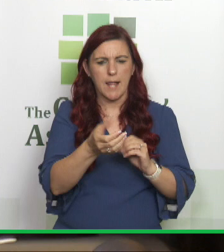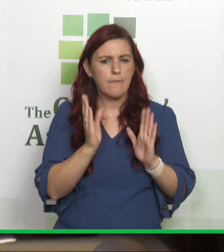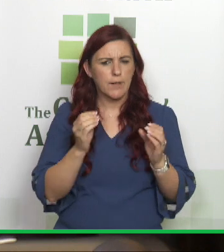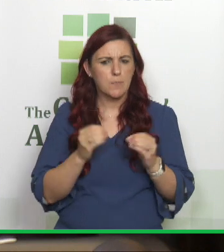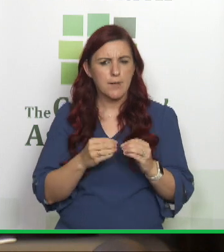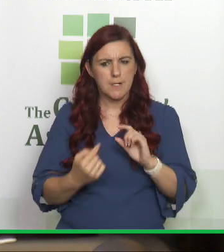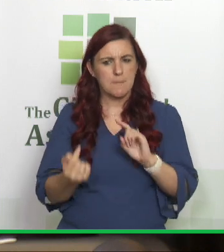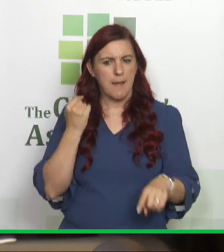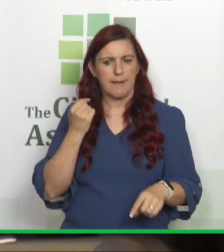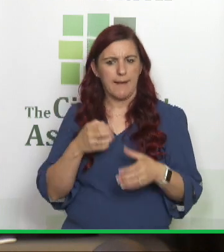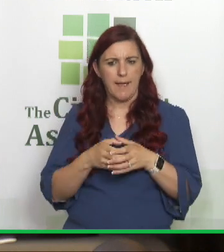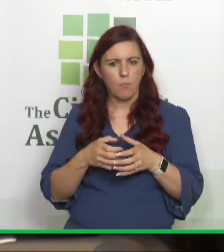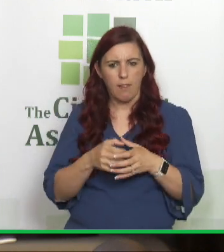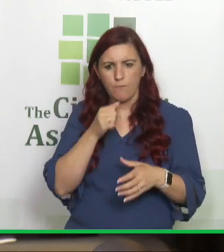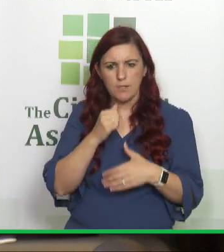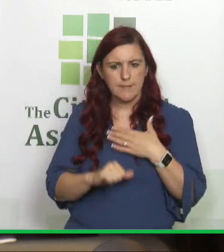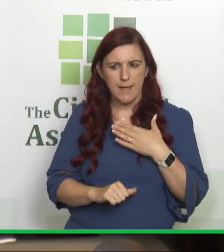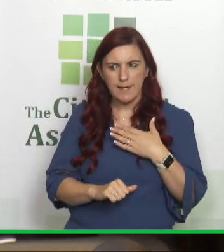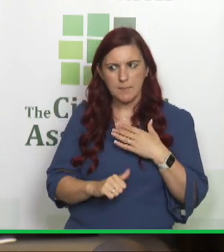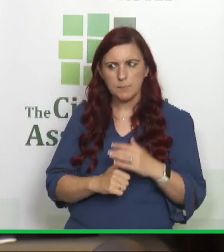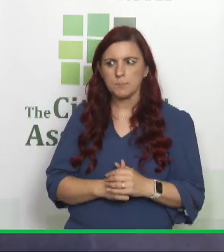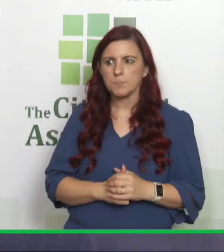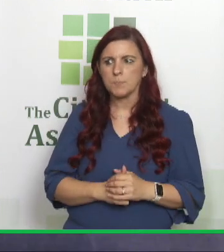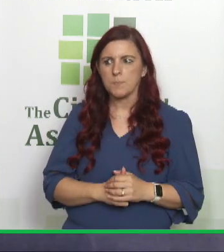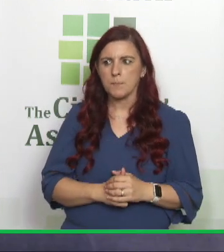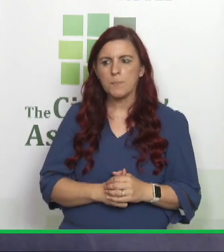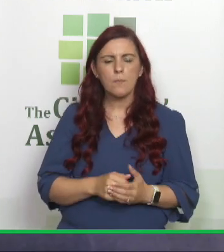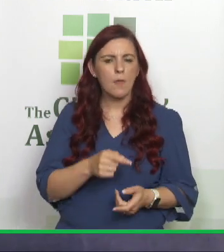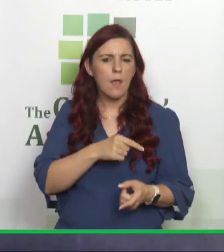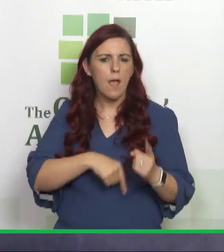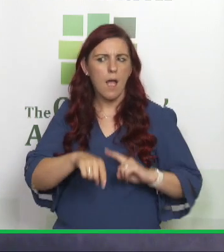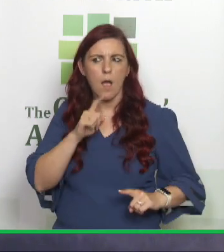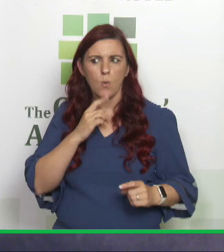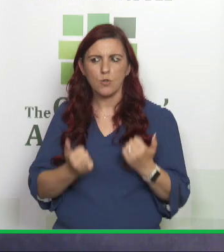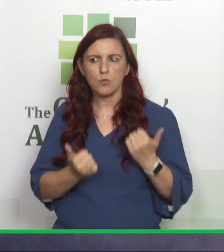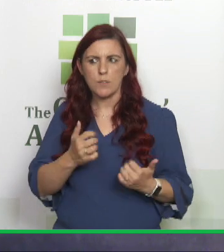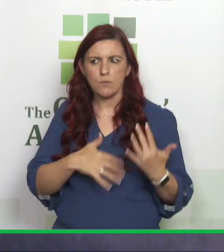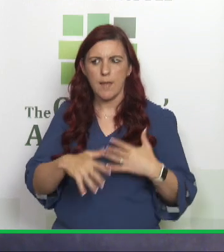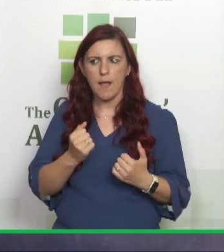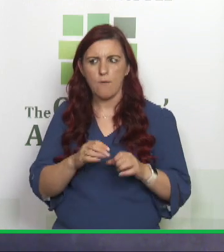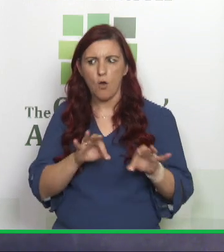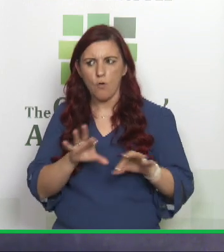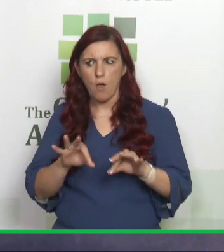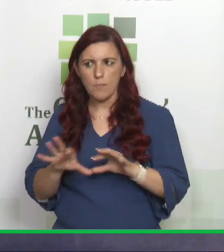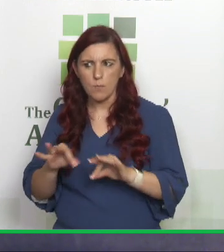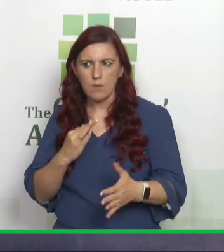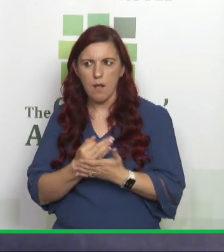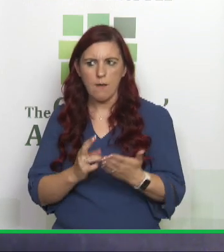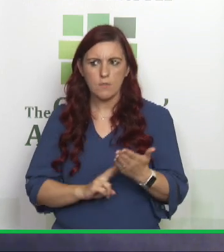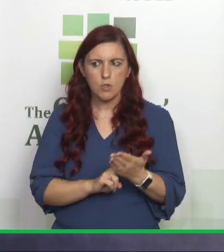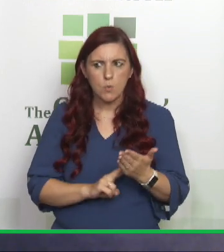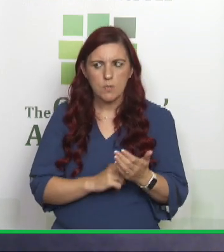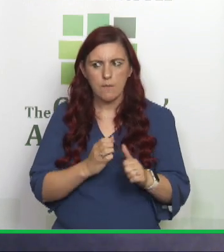on the first day of the Citizens' Assembly. Our judiciary have a number of other options which are frequently used as alternatives